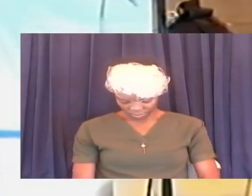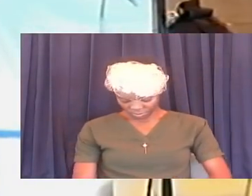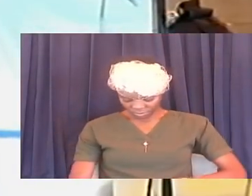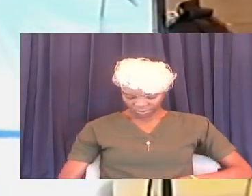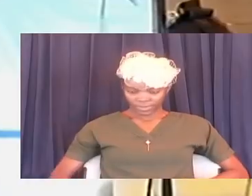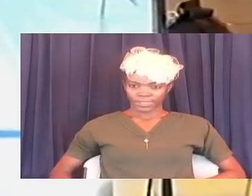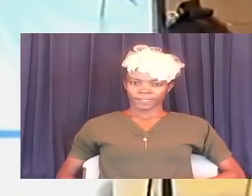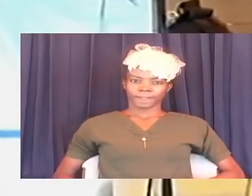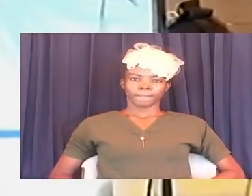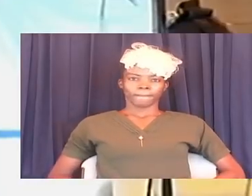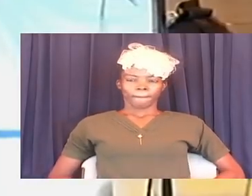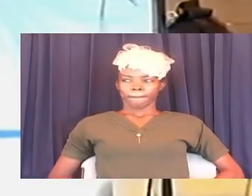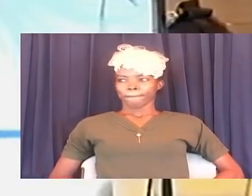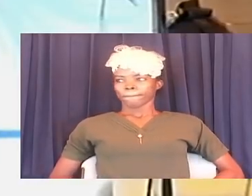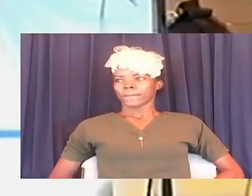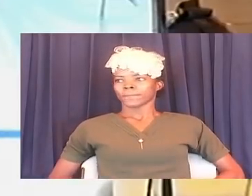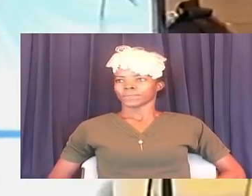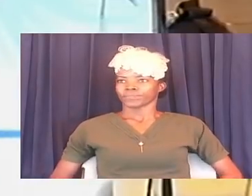But guess what?